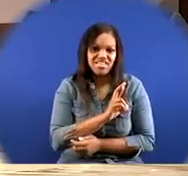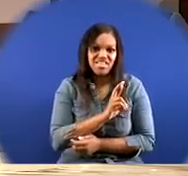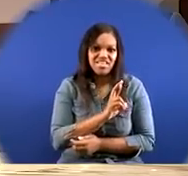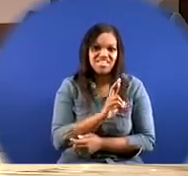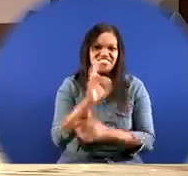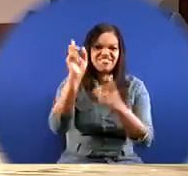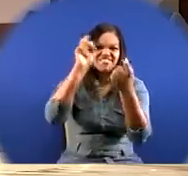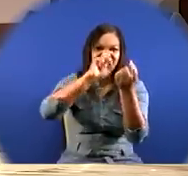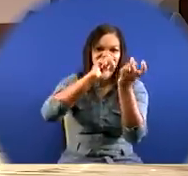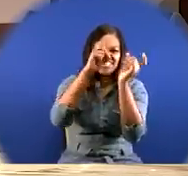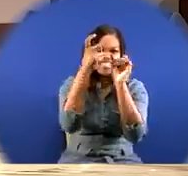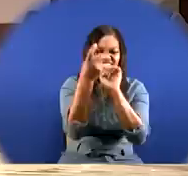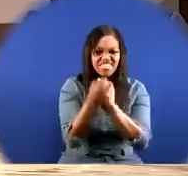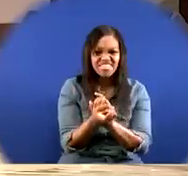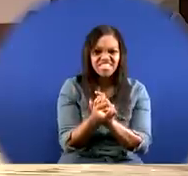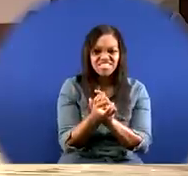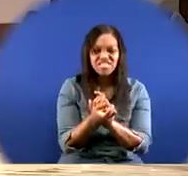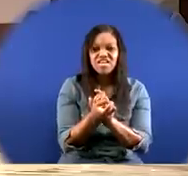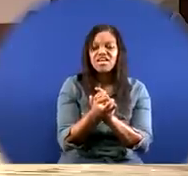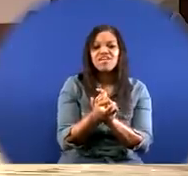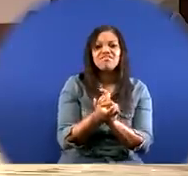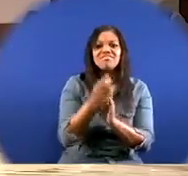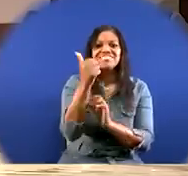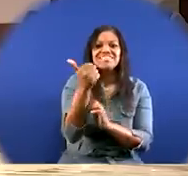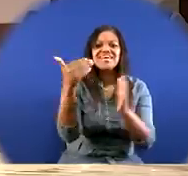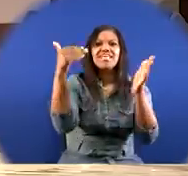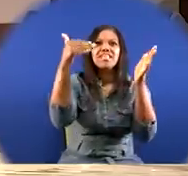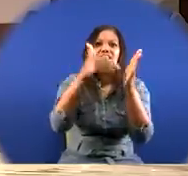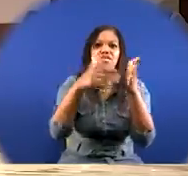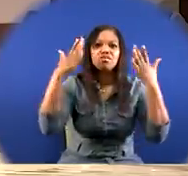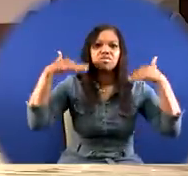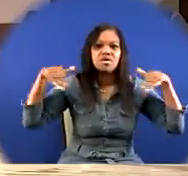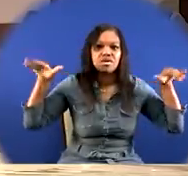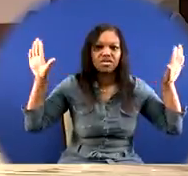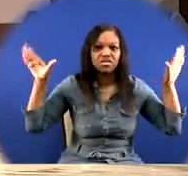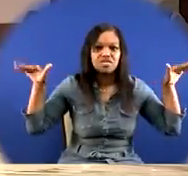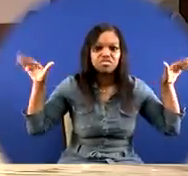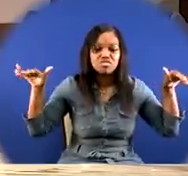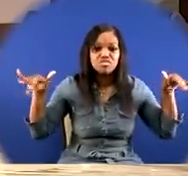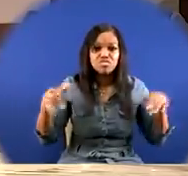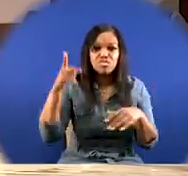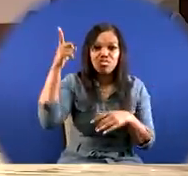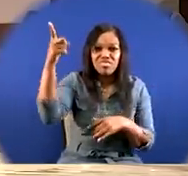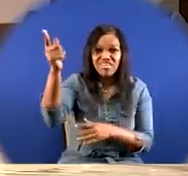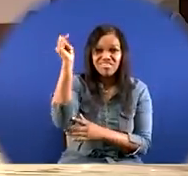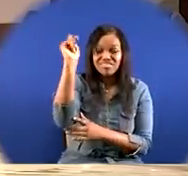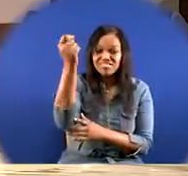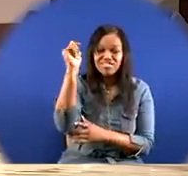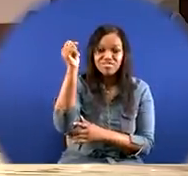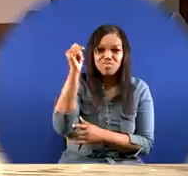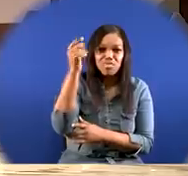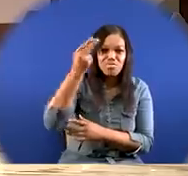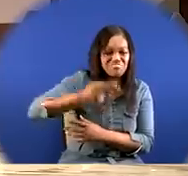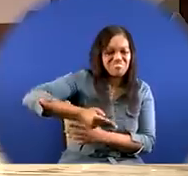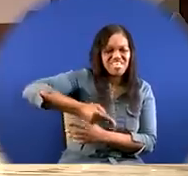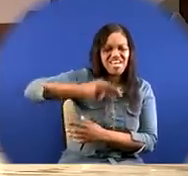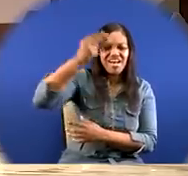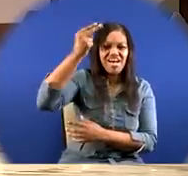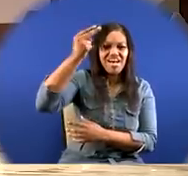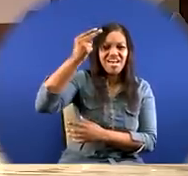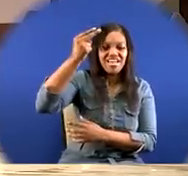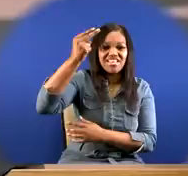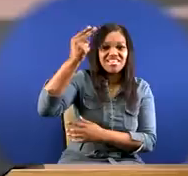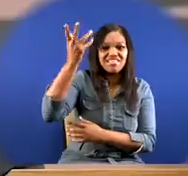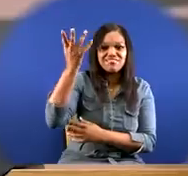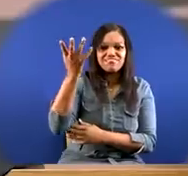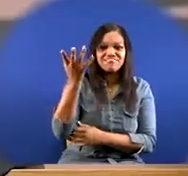turned against the fairest of 10,000 angels, so their testimony would be highly